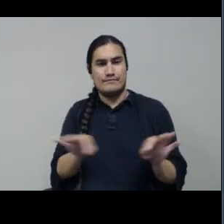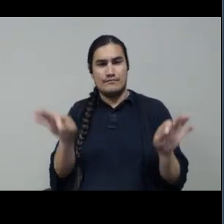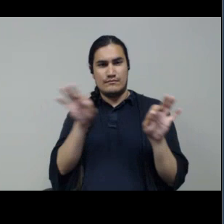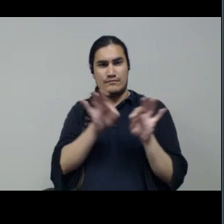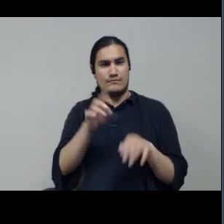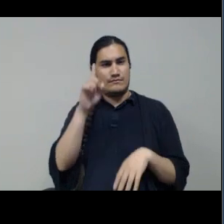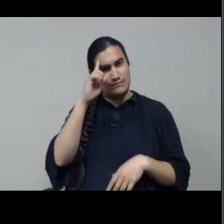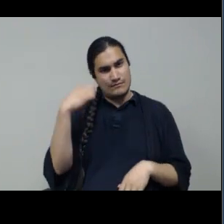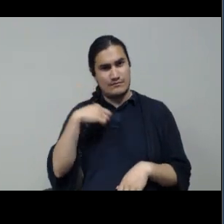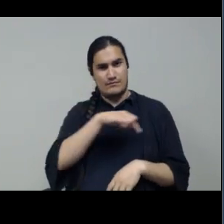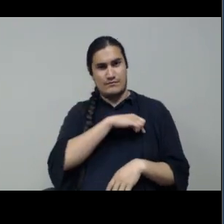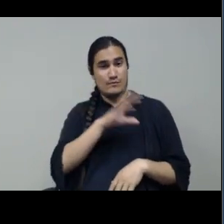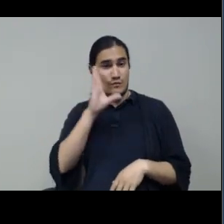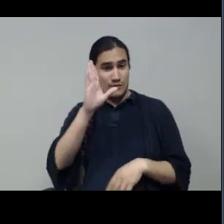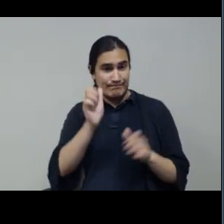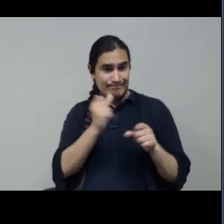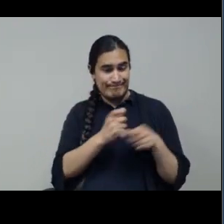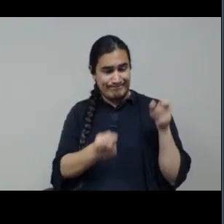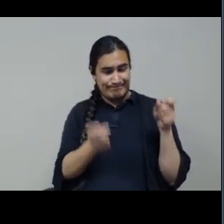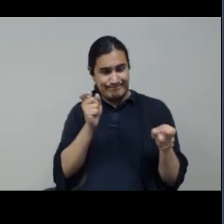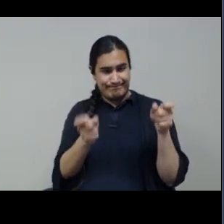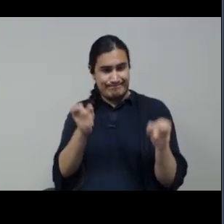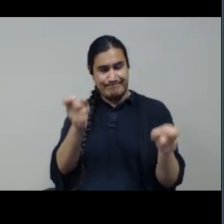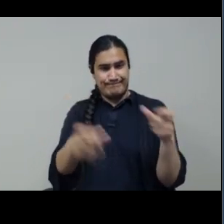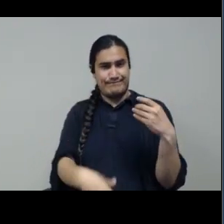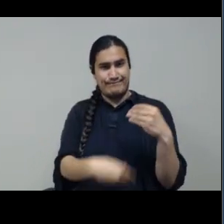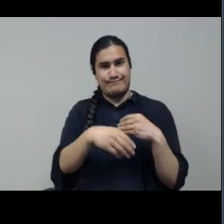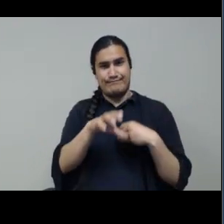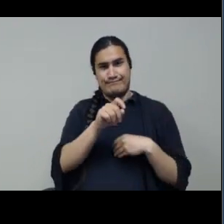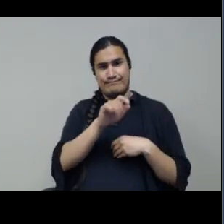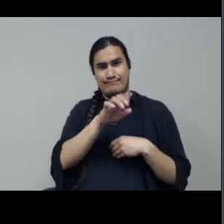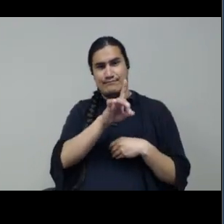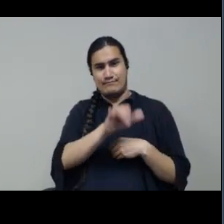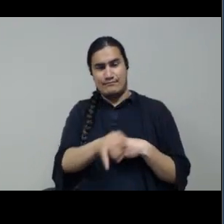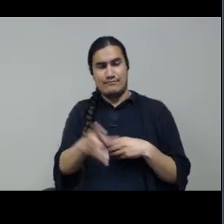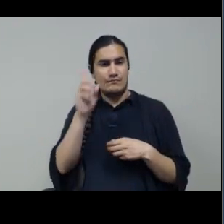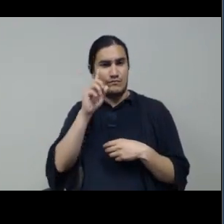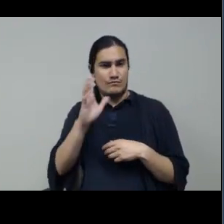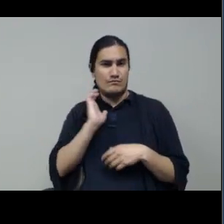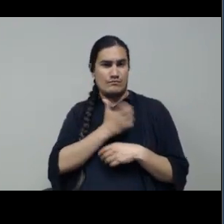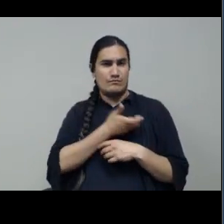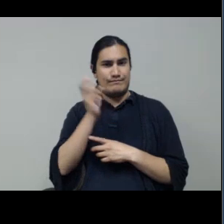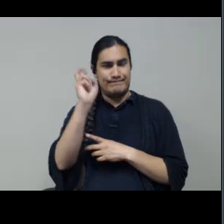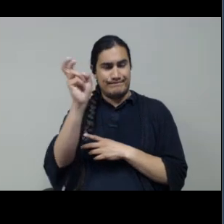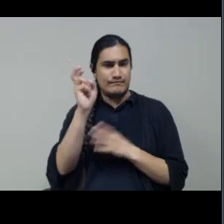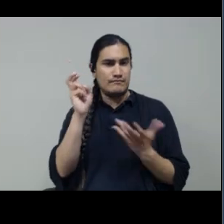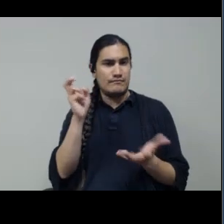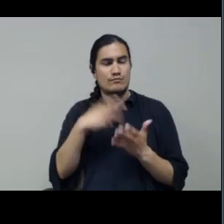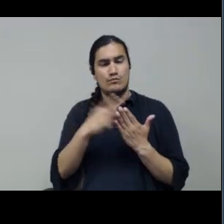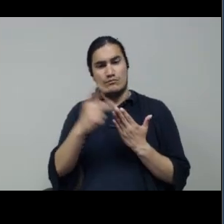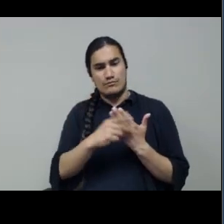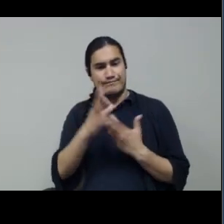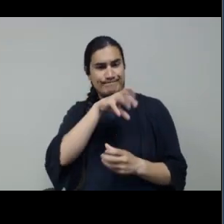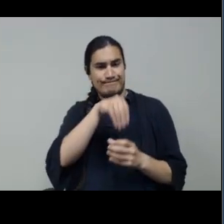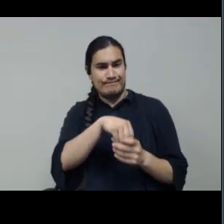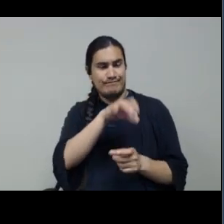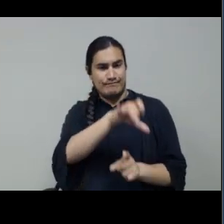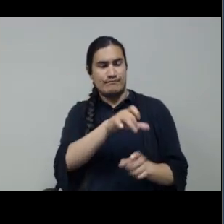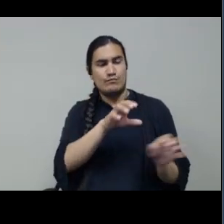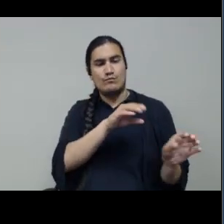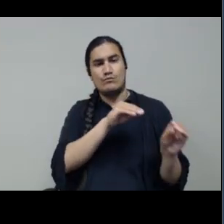we're going to be making adjustments to adding CalSTA into some of our transportation programs and moving